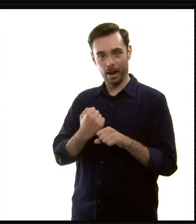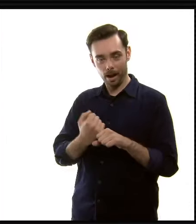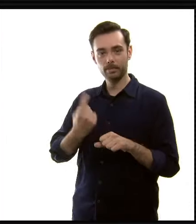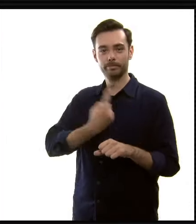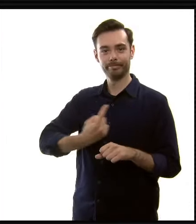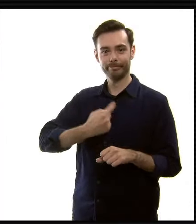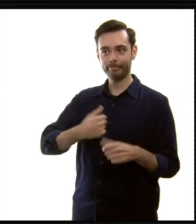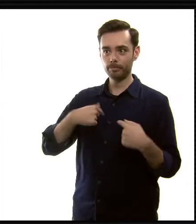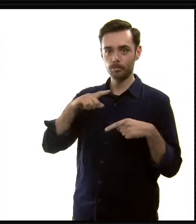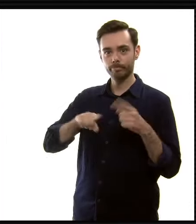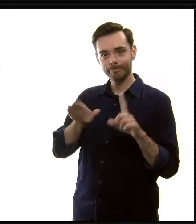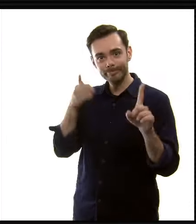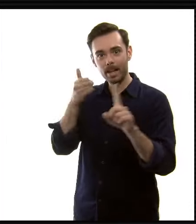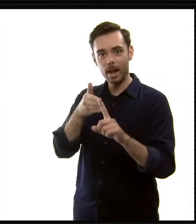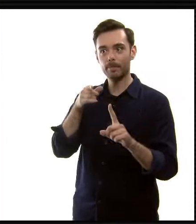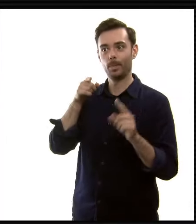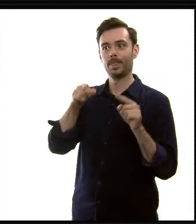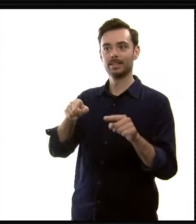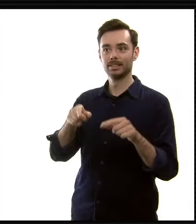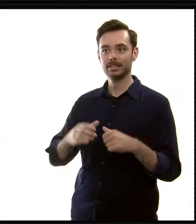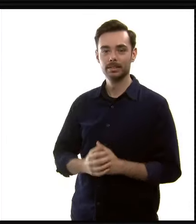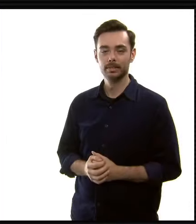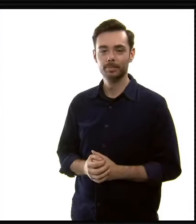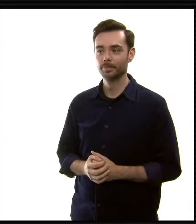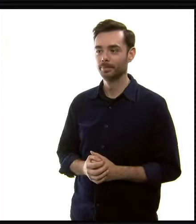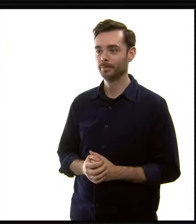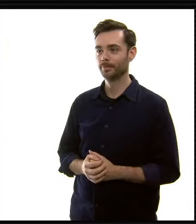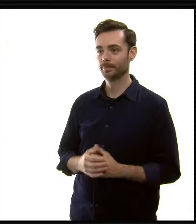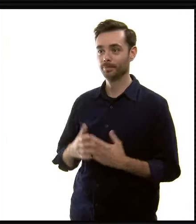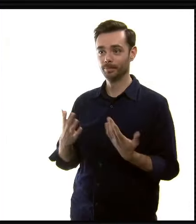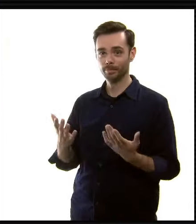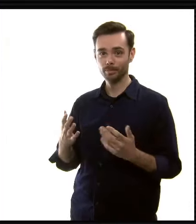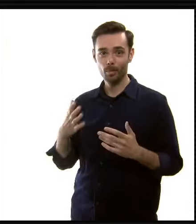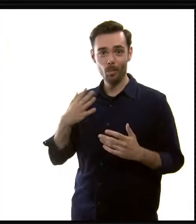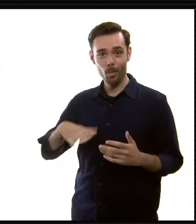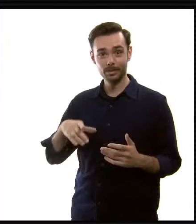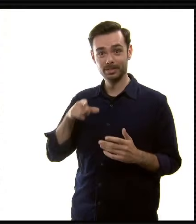ultimate goal is just trying to make a movie that at the end of it you go, oh, that was awesome.